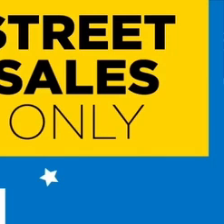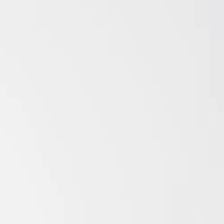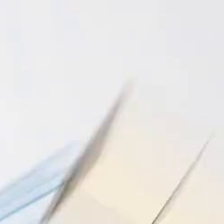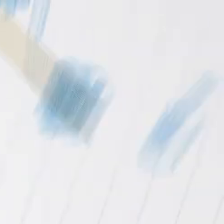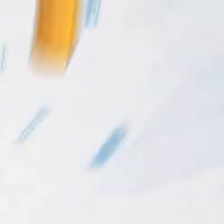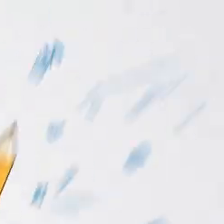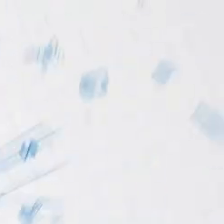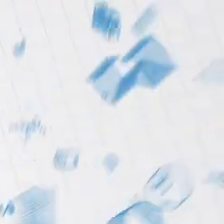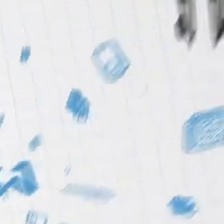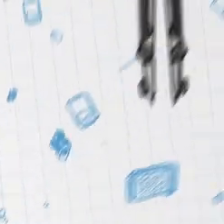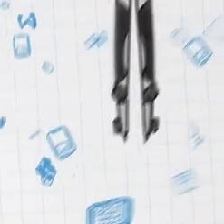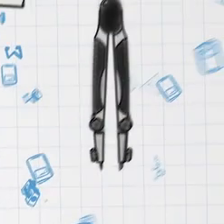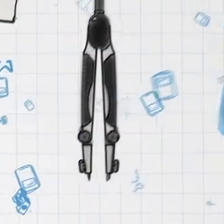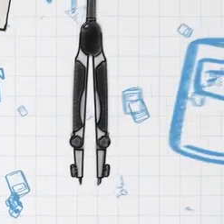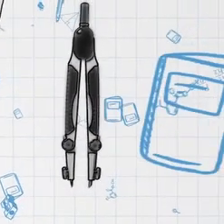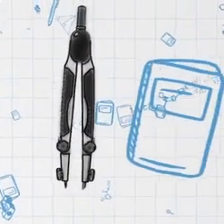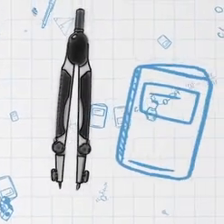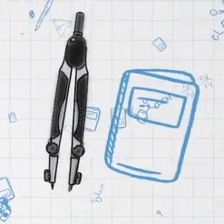Zoshi.